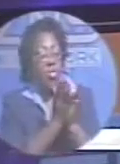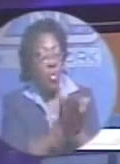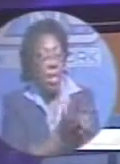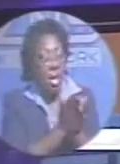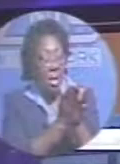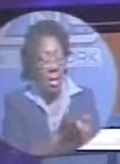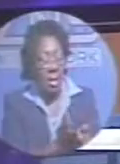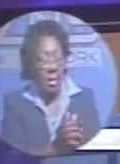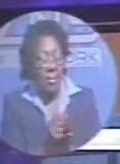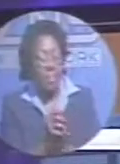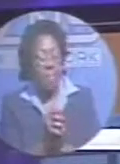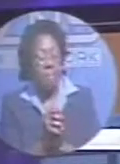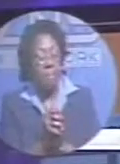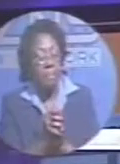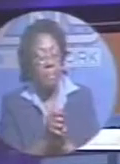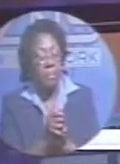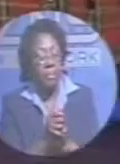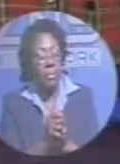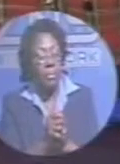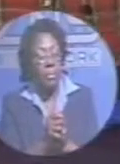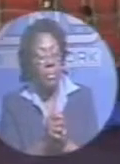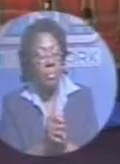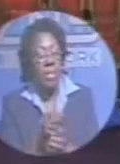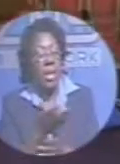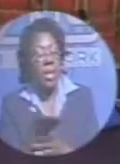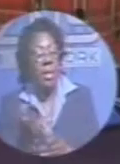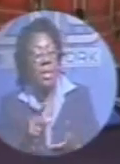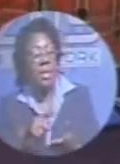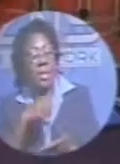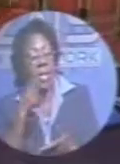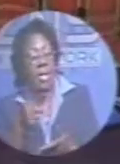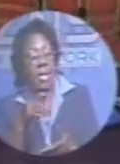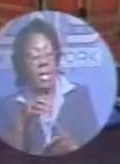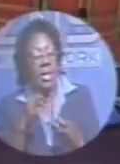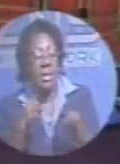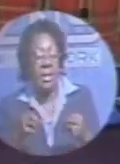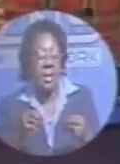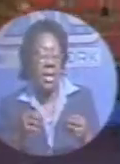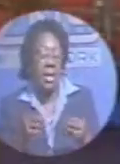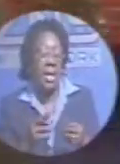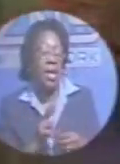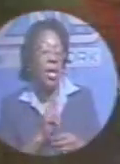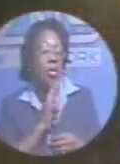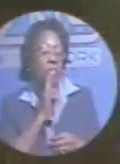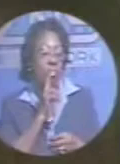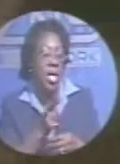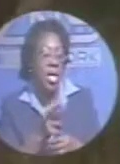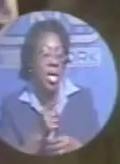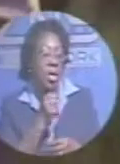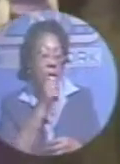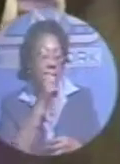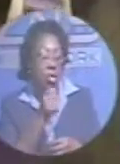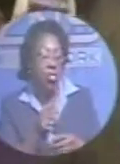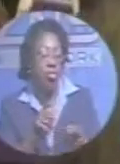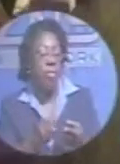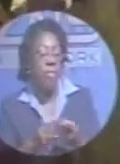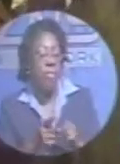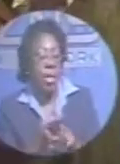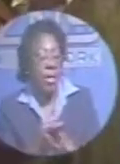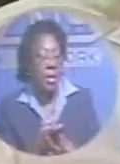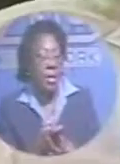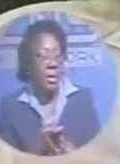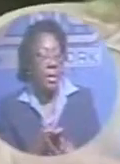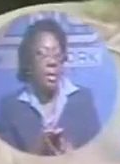Gibson fills us in. There is a saying, there's nothing like a real true friend. And that's exactly what King Eric